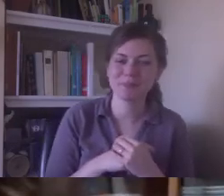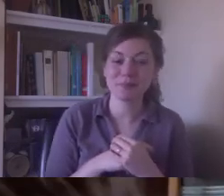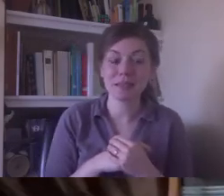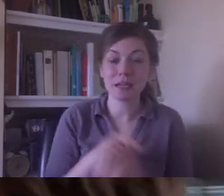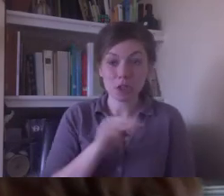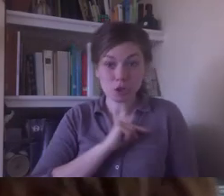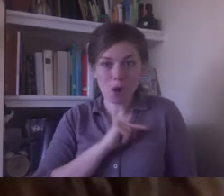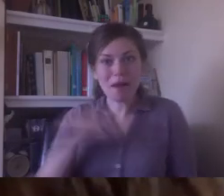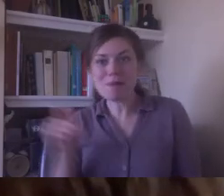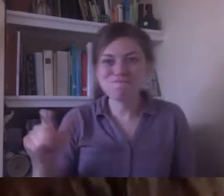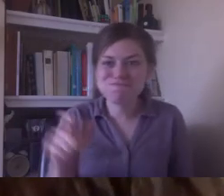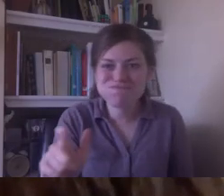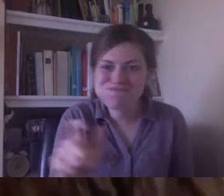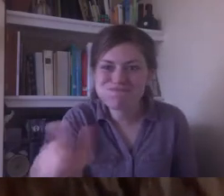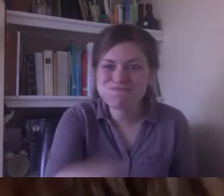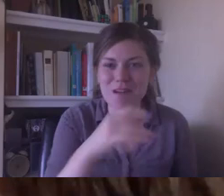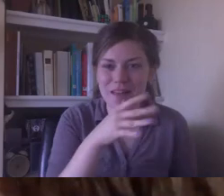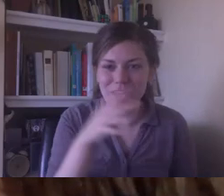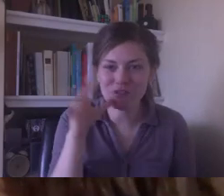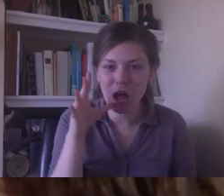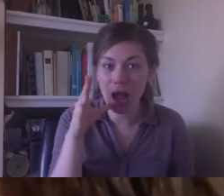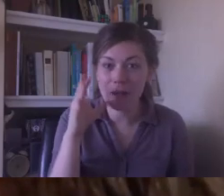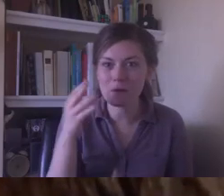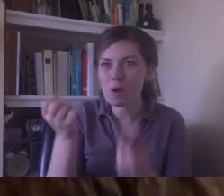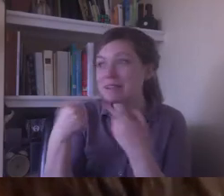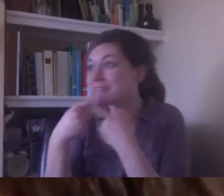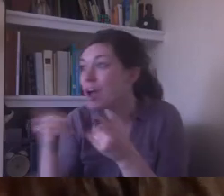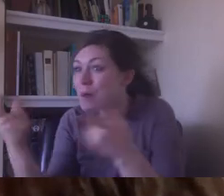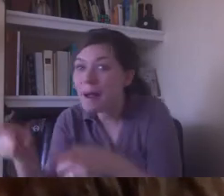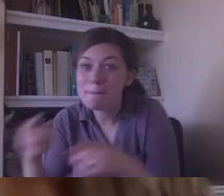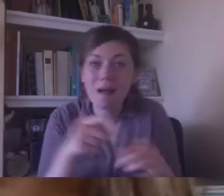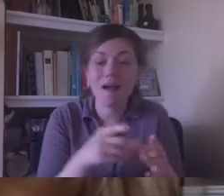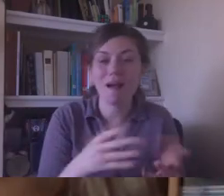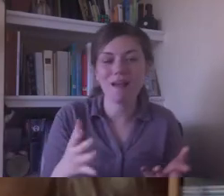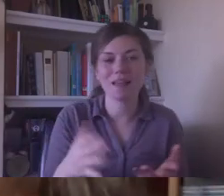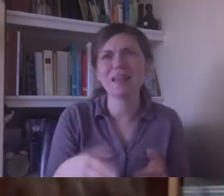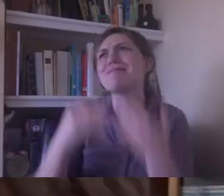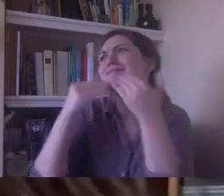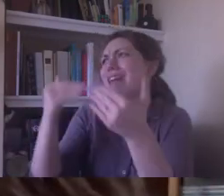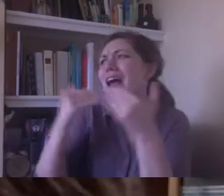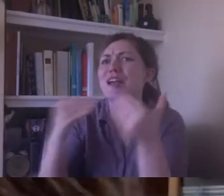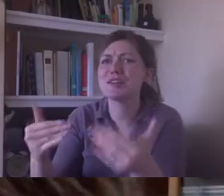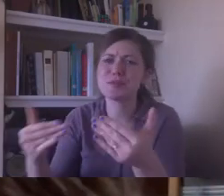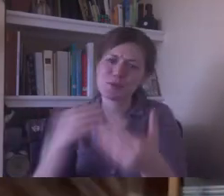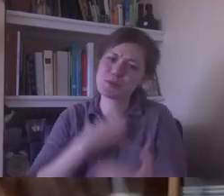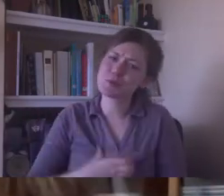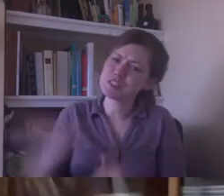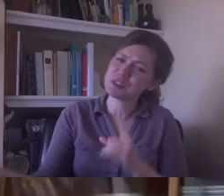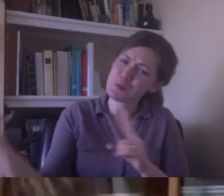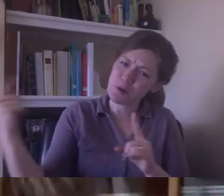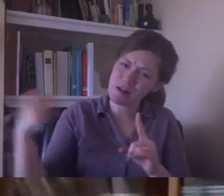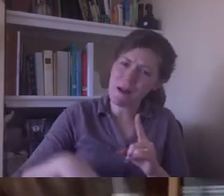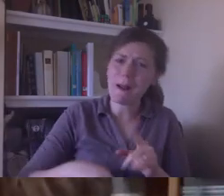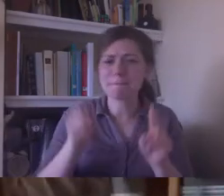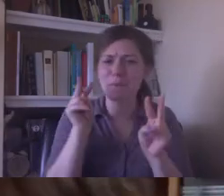Norbert raced back to the farm to share the good news. Thanks, everyone. I wish you could have been there to see it. They were